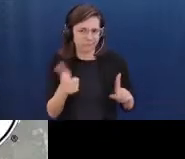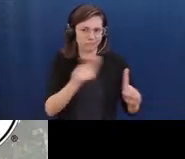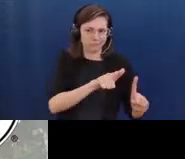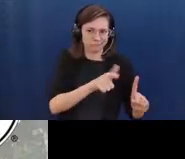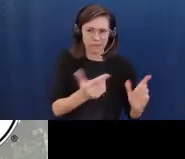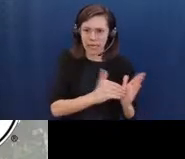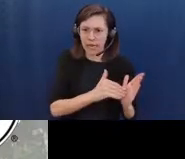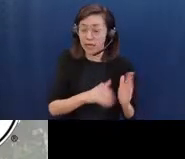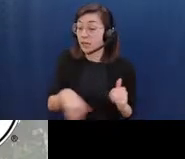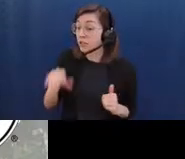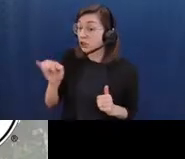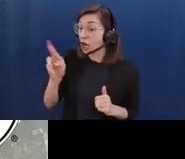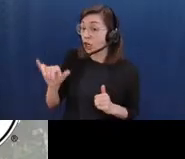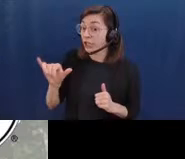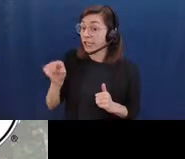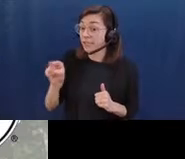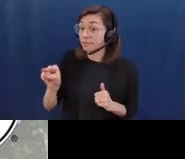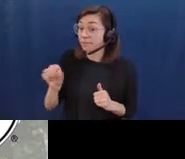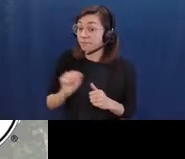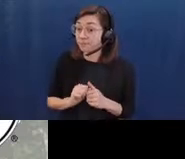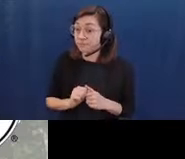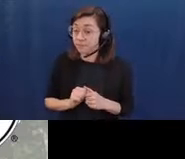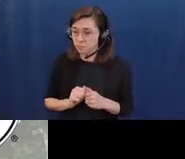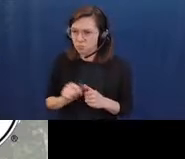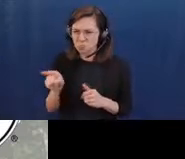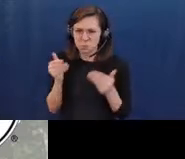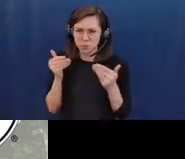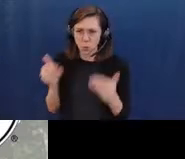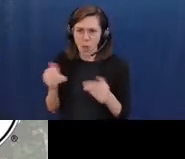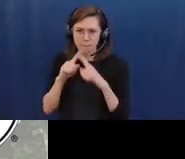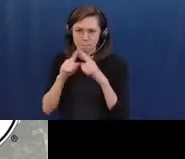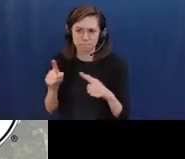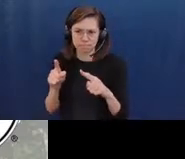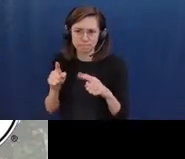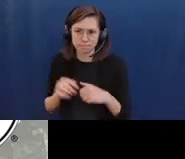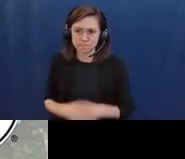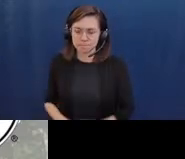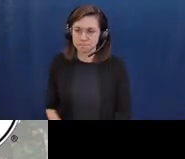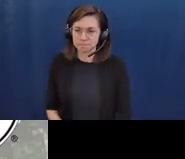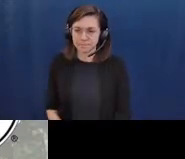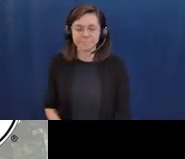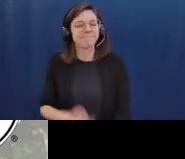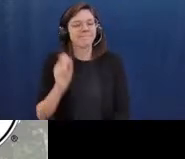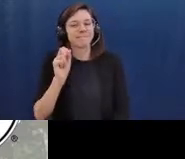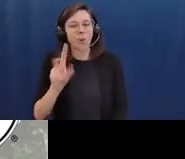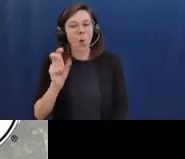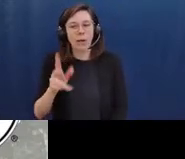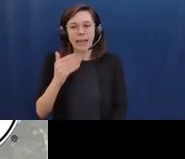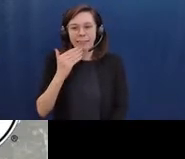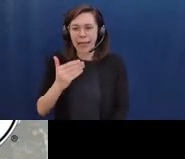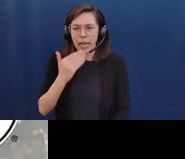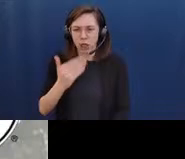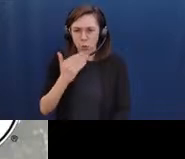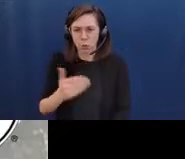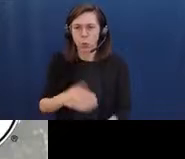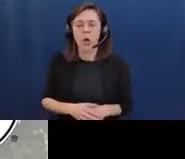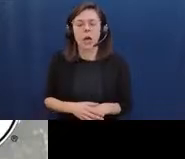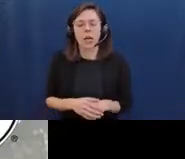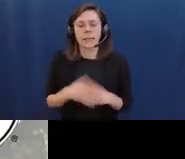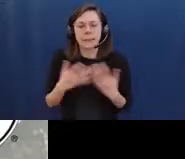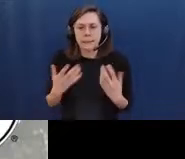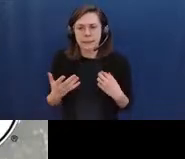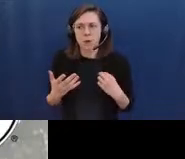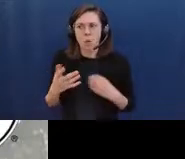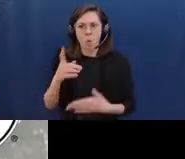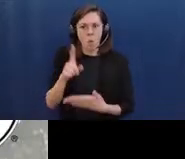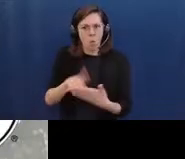So Jerry, you can go ahead and unmute. Okay, thank you. So what I'm